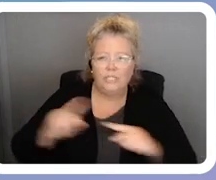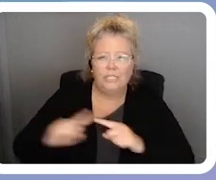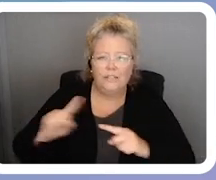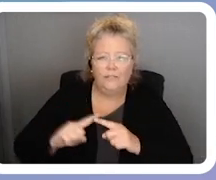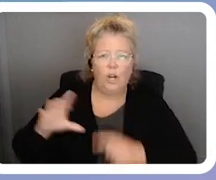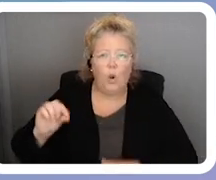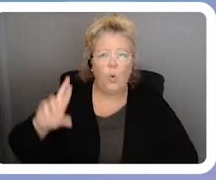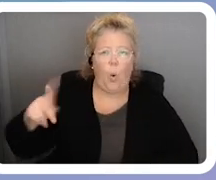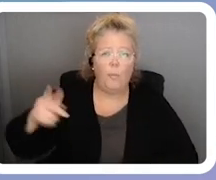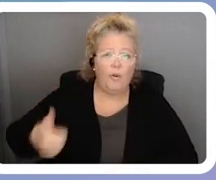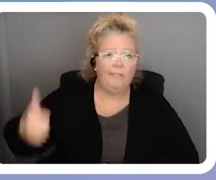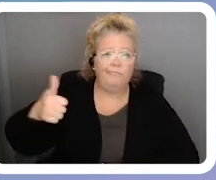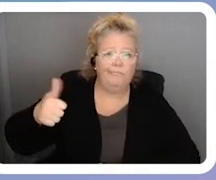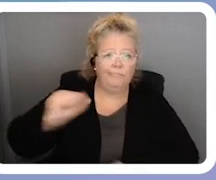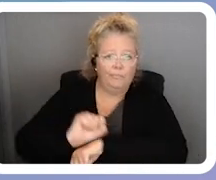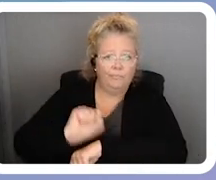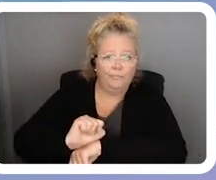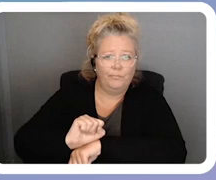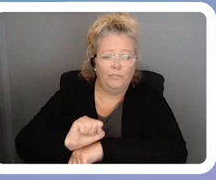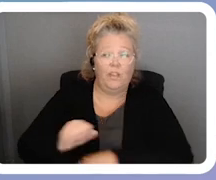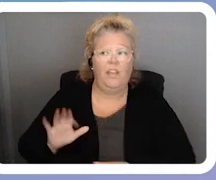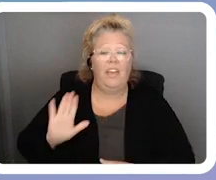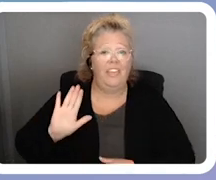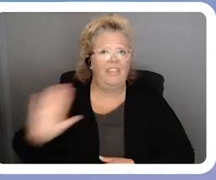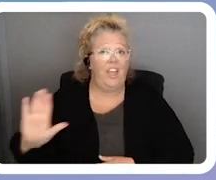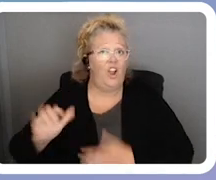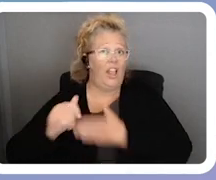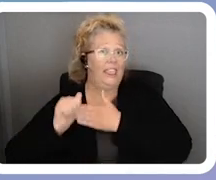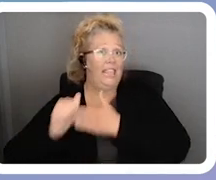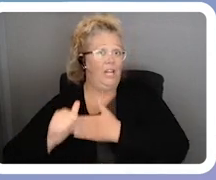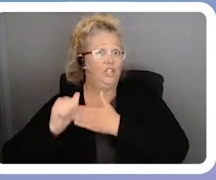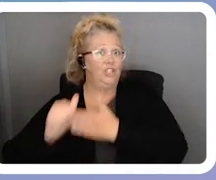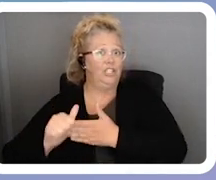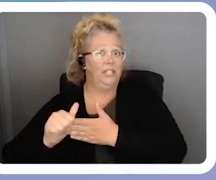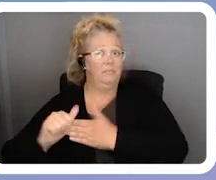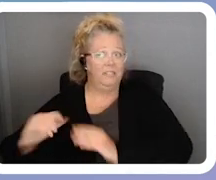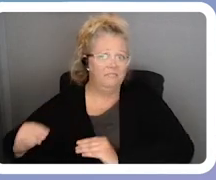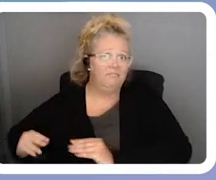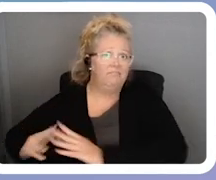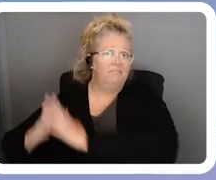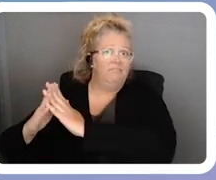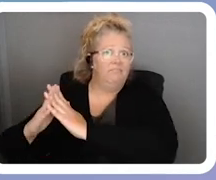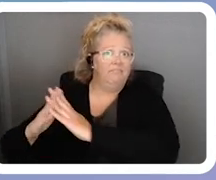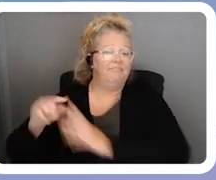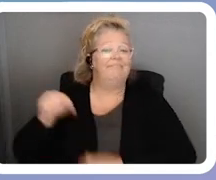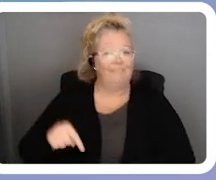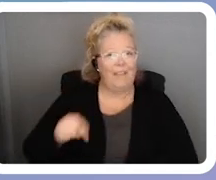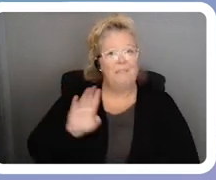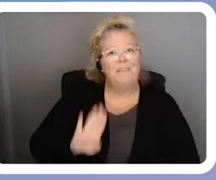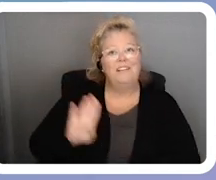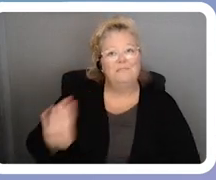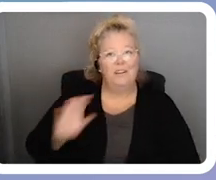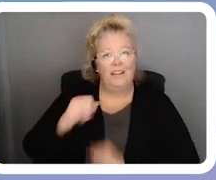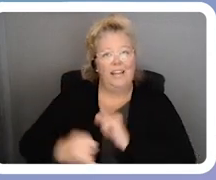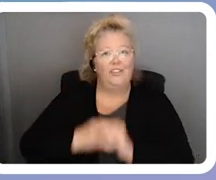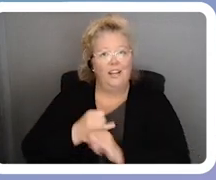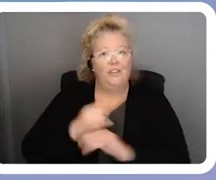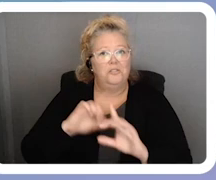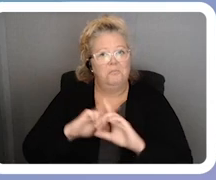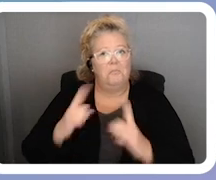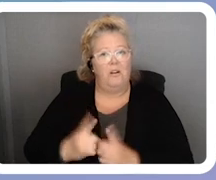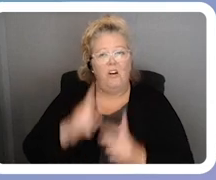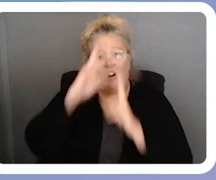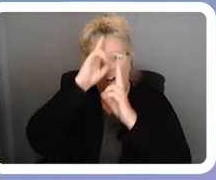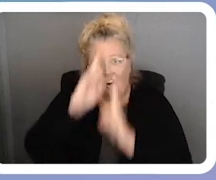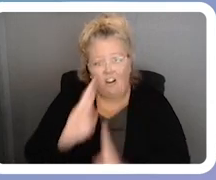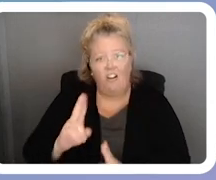diverse corporate industries. For their pioneering leadership, Best Buddies International Department is honored to